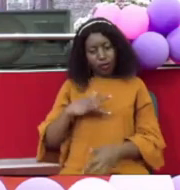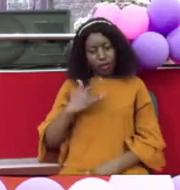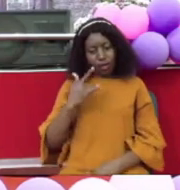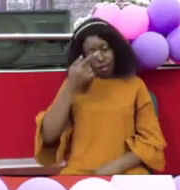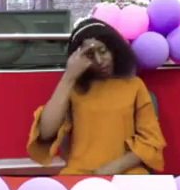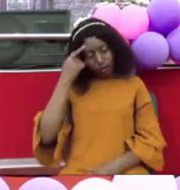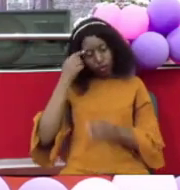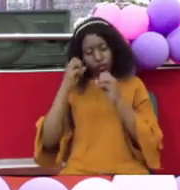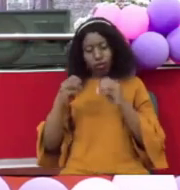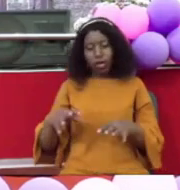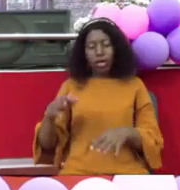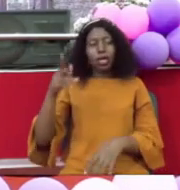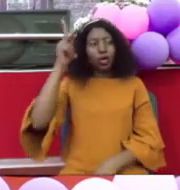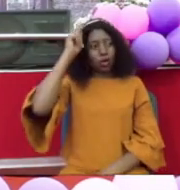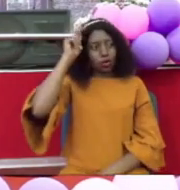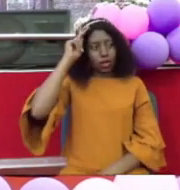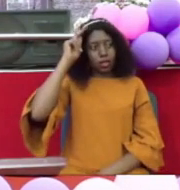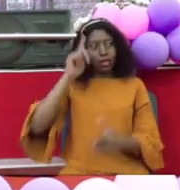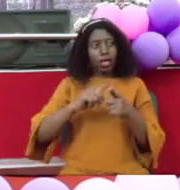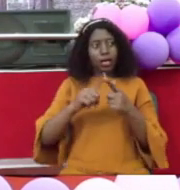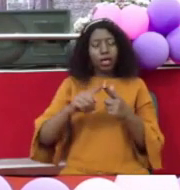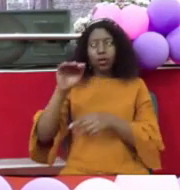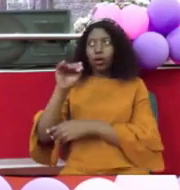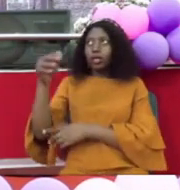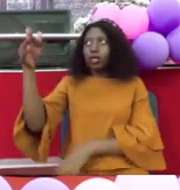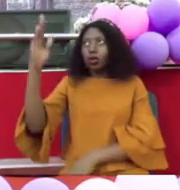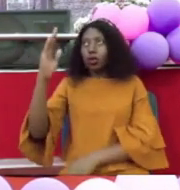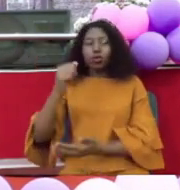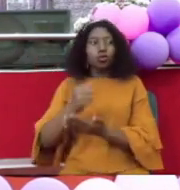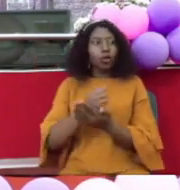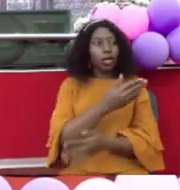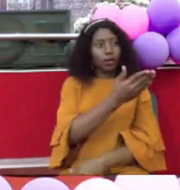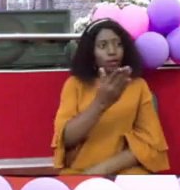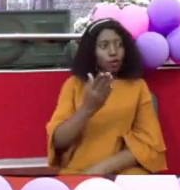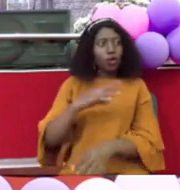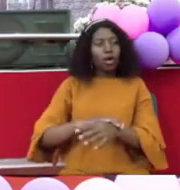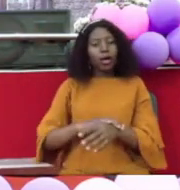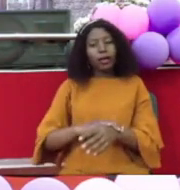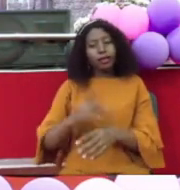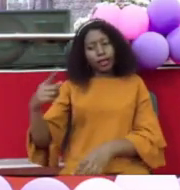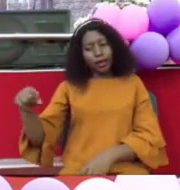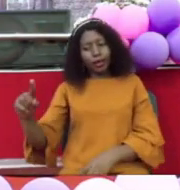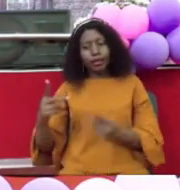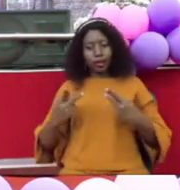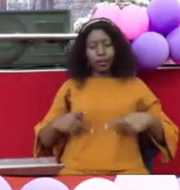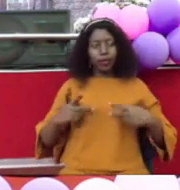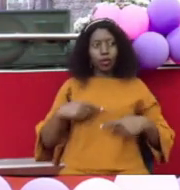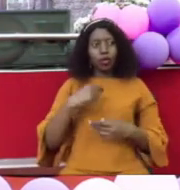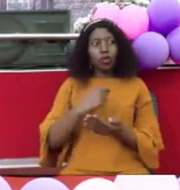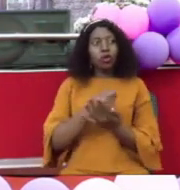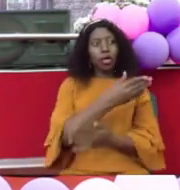You know, you can ask God to help you, you will learn, he will give you destiny helpers to help you achieve whatever. Mungu